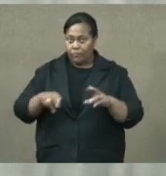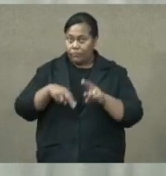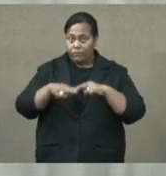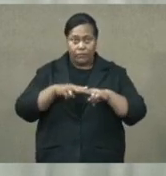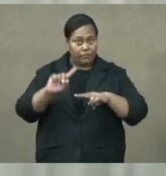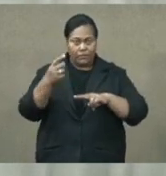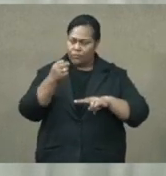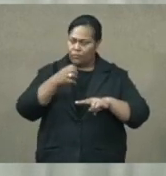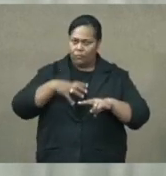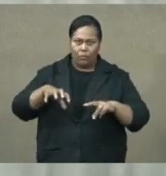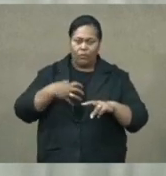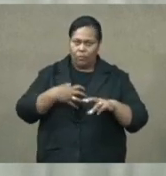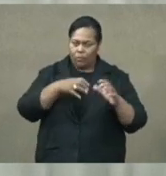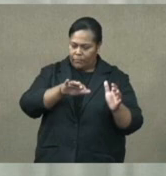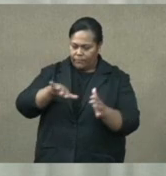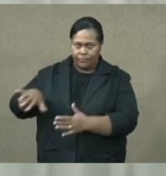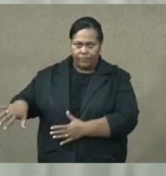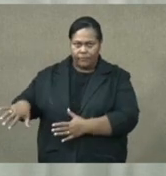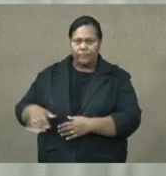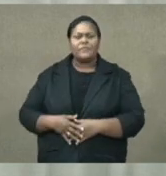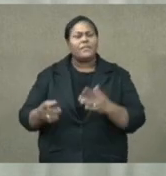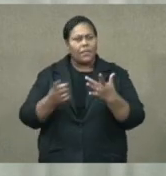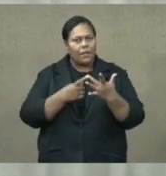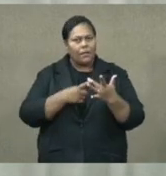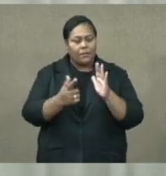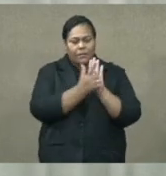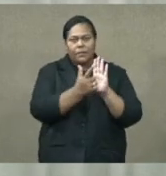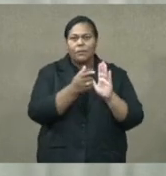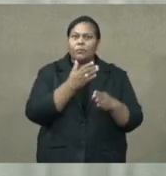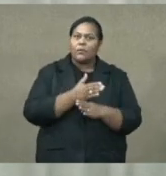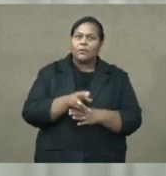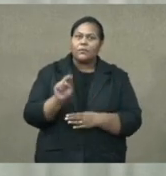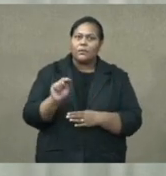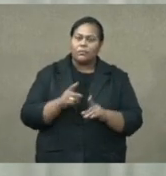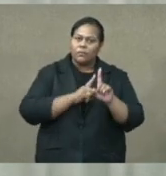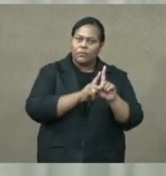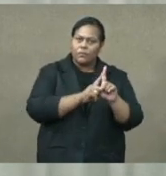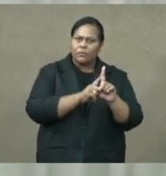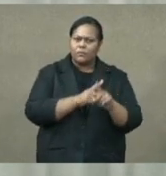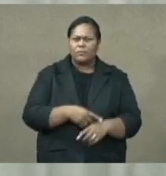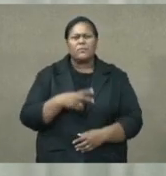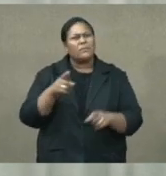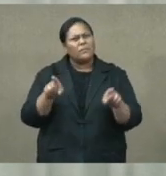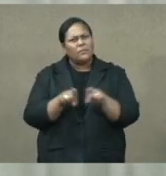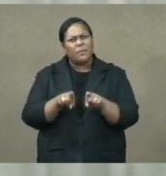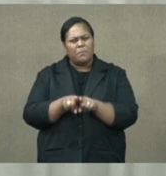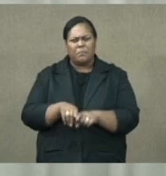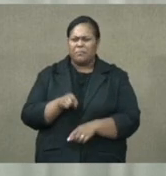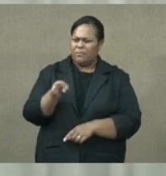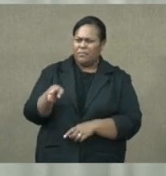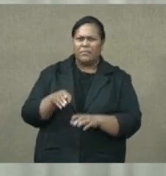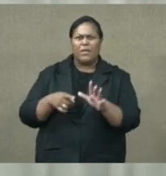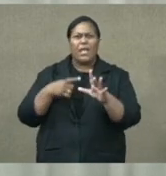other legal requirements. It looks to me that Mr. Syed Kayyum failed to follow the rules